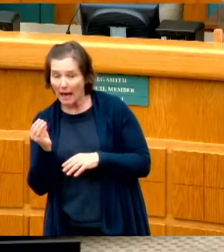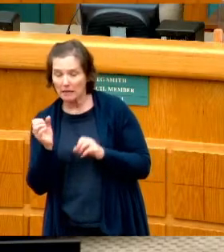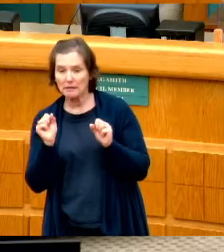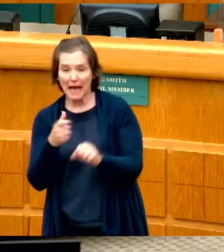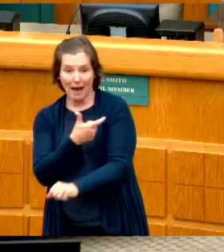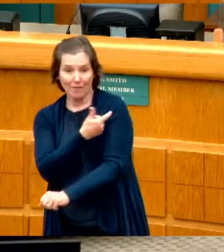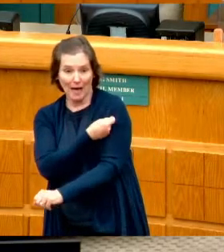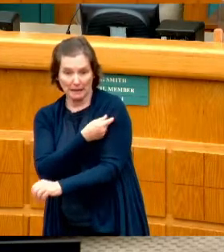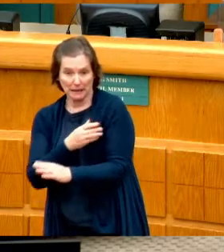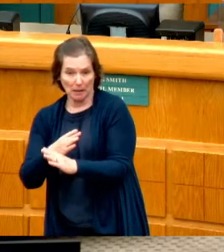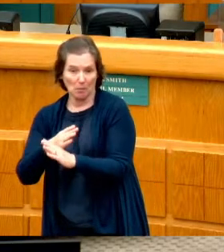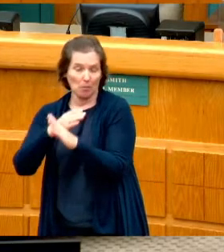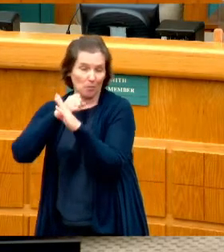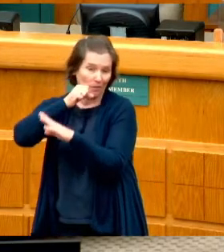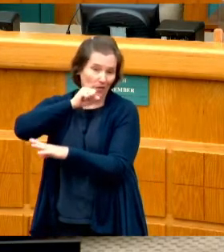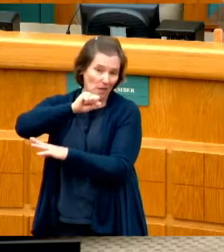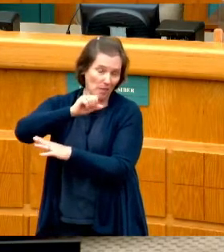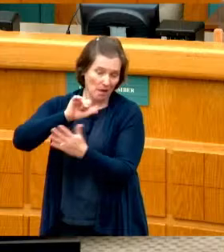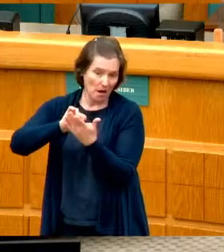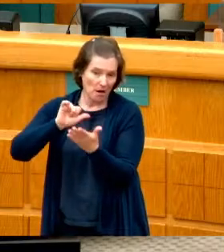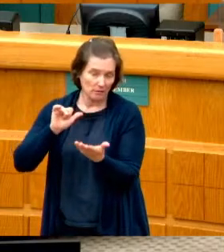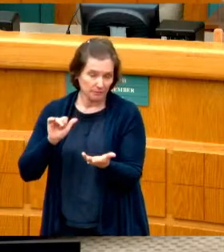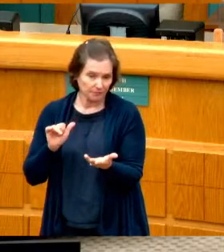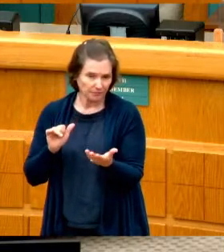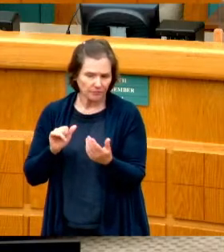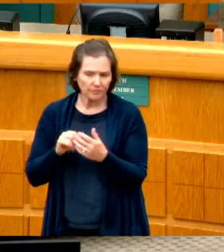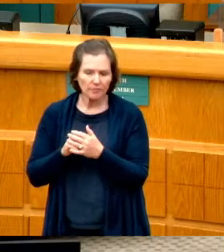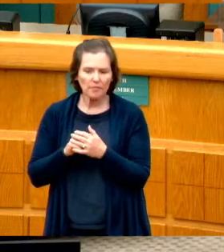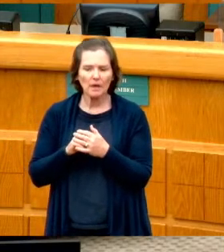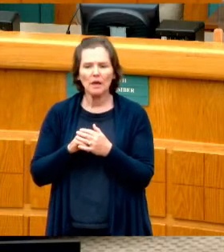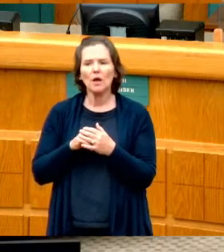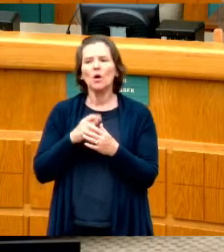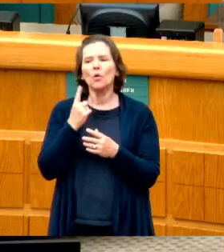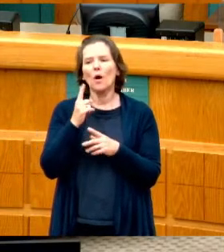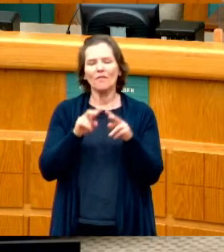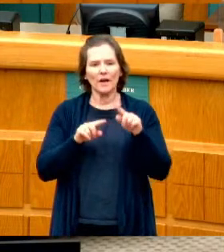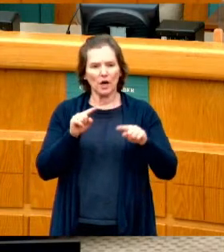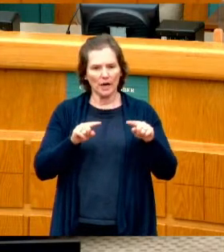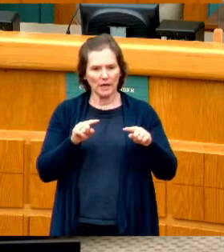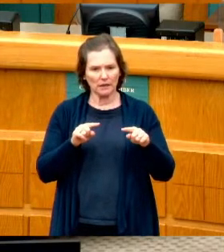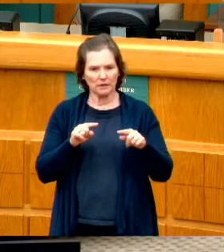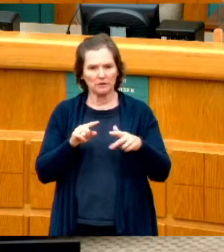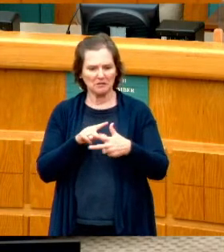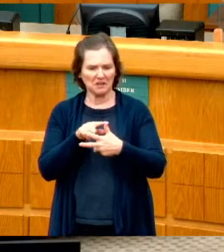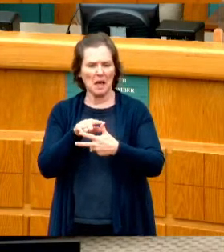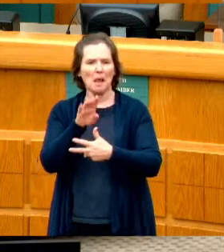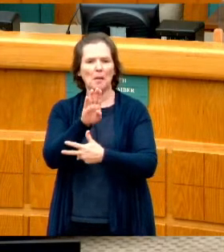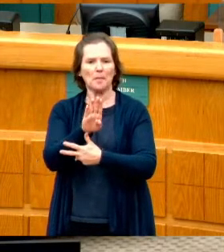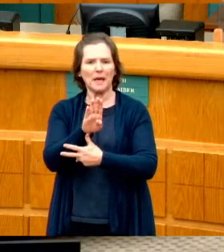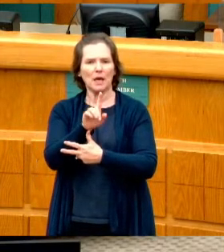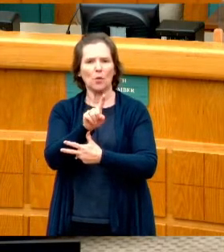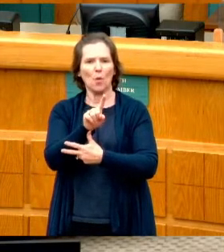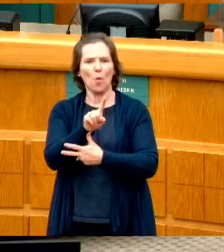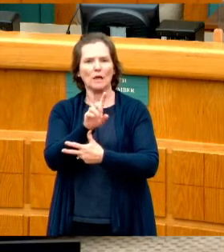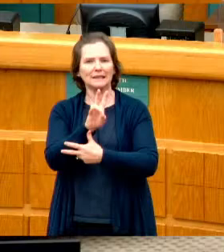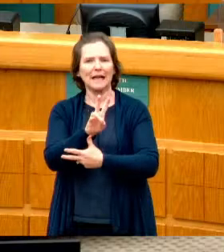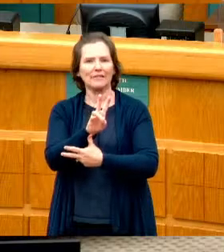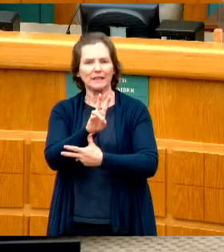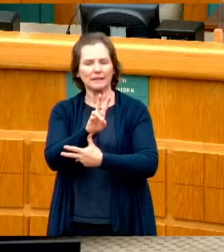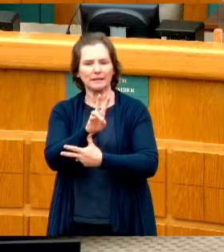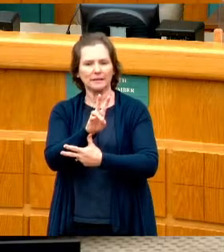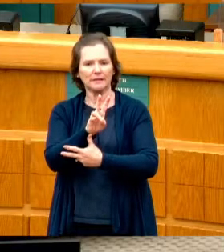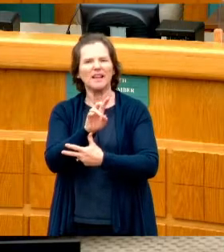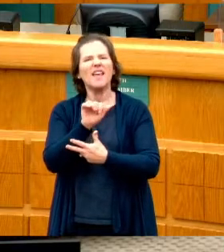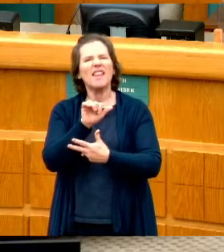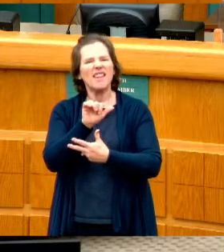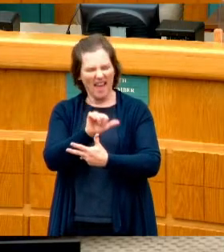UK, all the way to the far right, a variant of SARS-CoV-2 known as the B.1.1.7. This variant carries